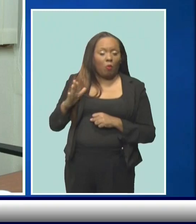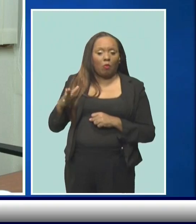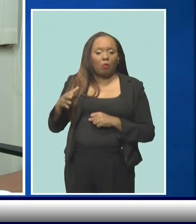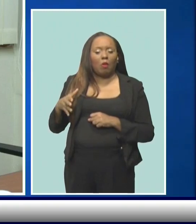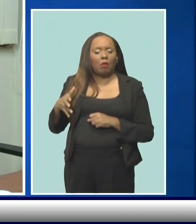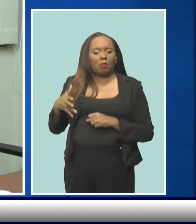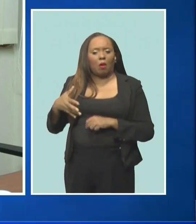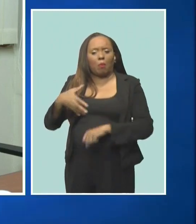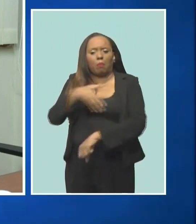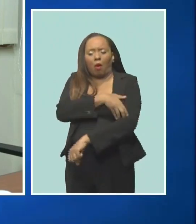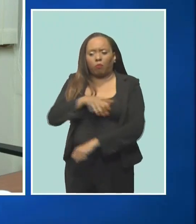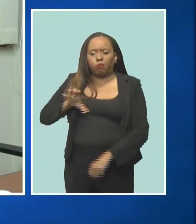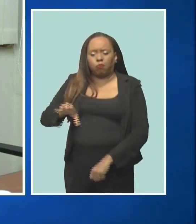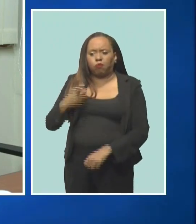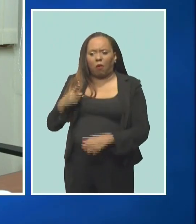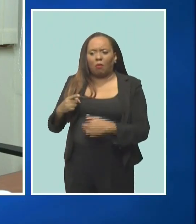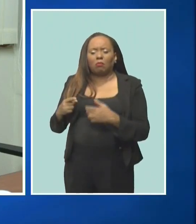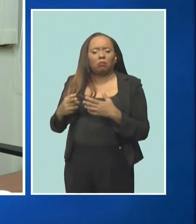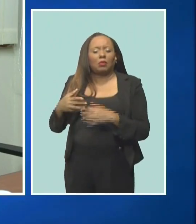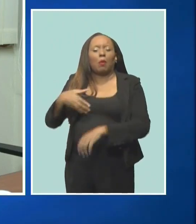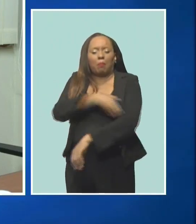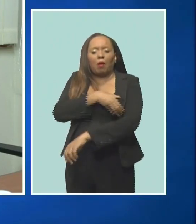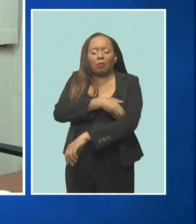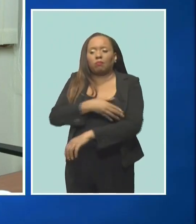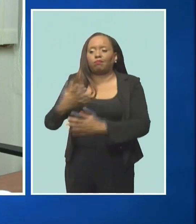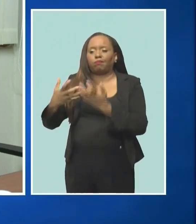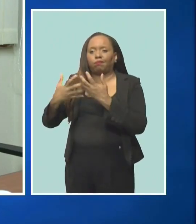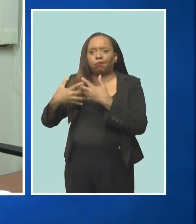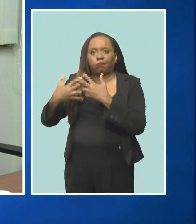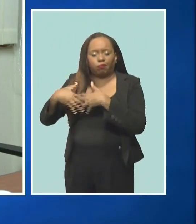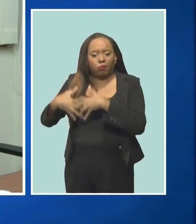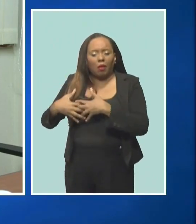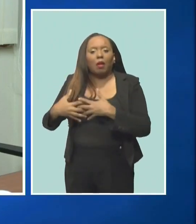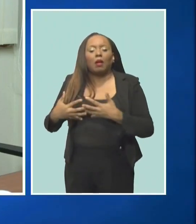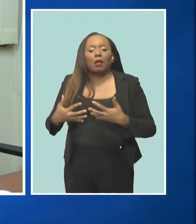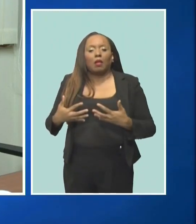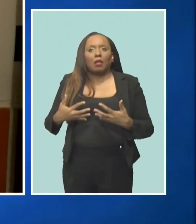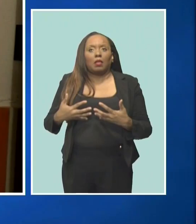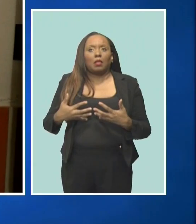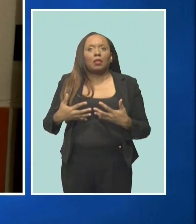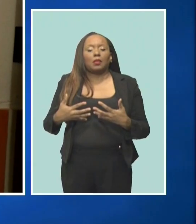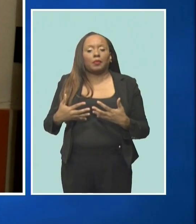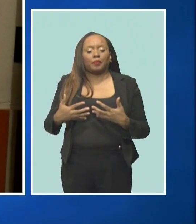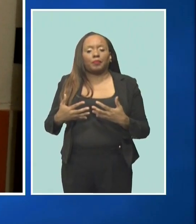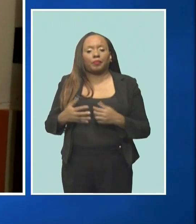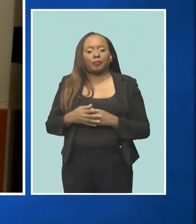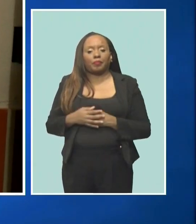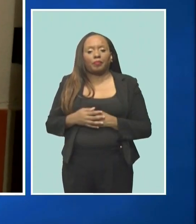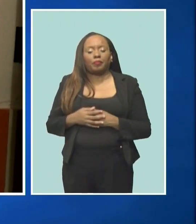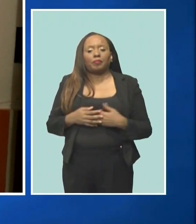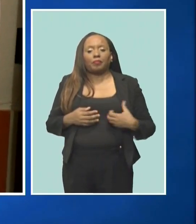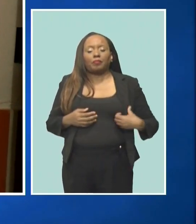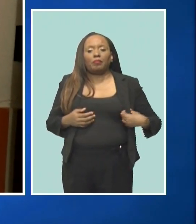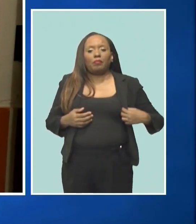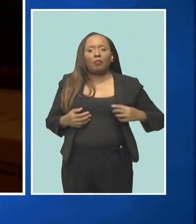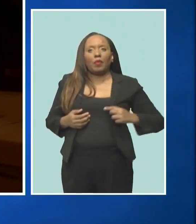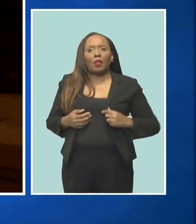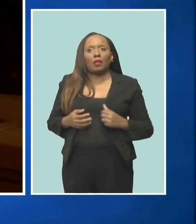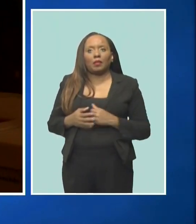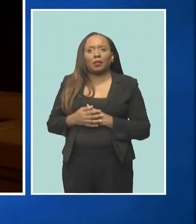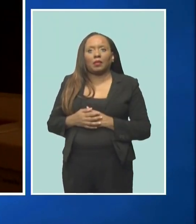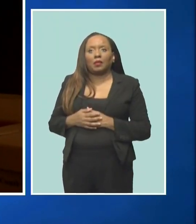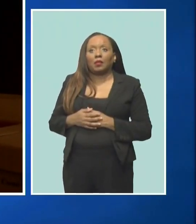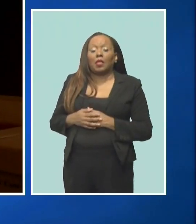AC use the AC power, while our solar power AC use